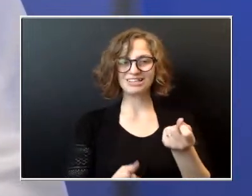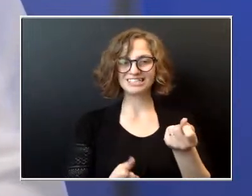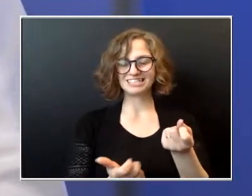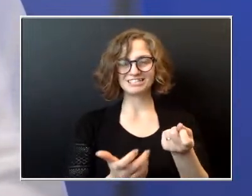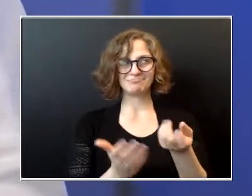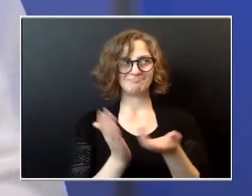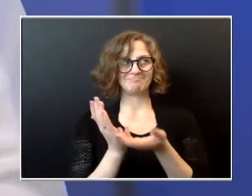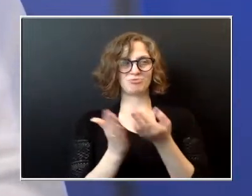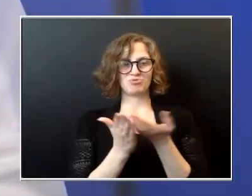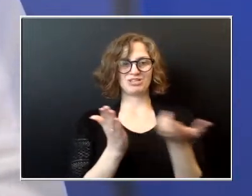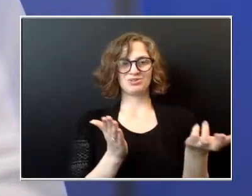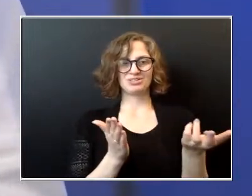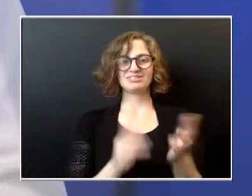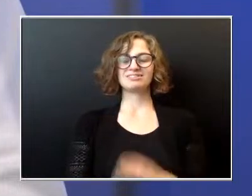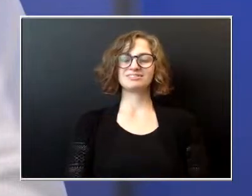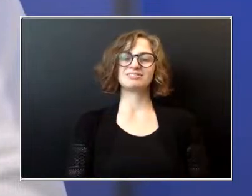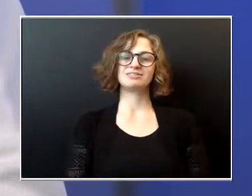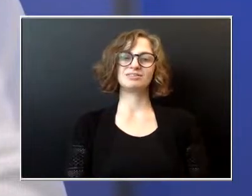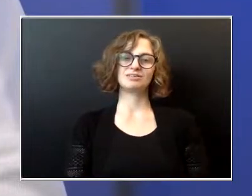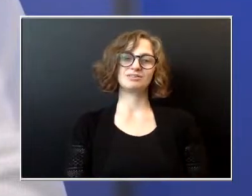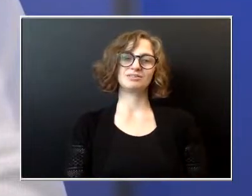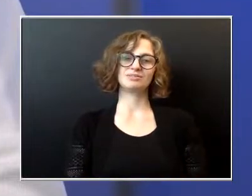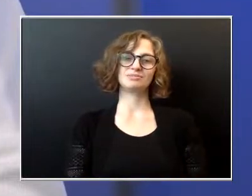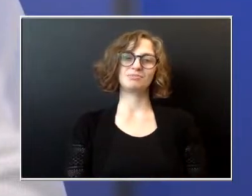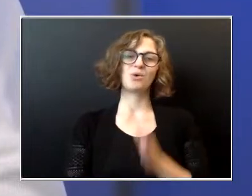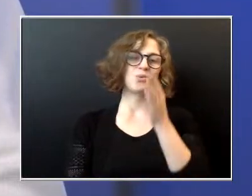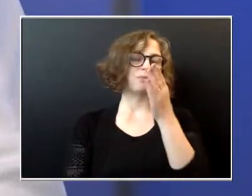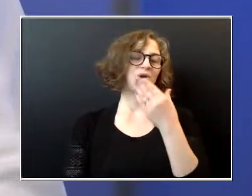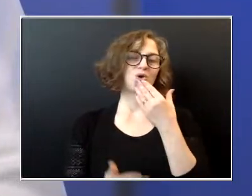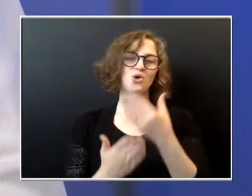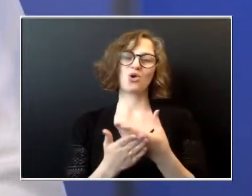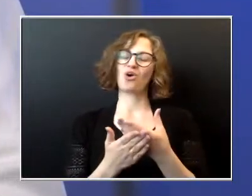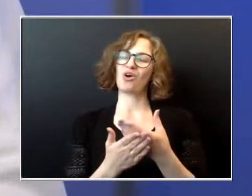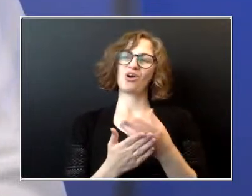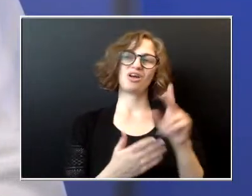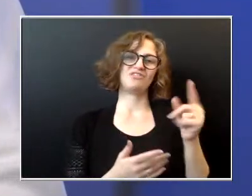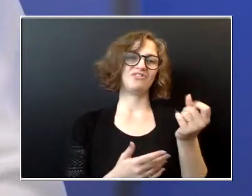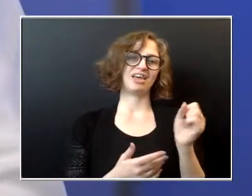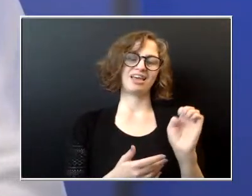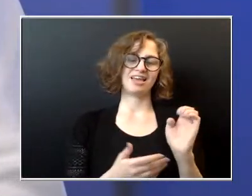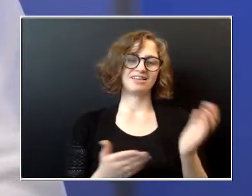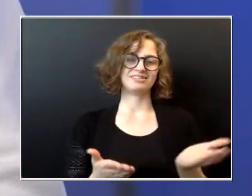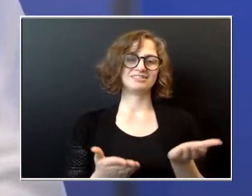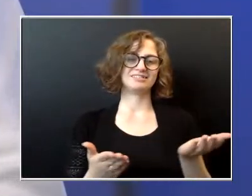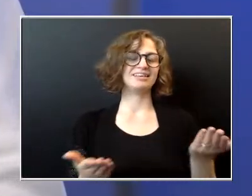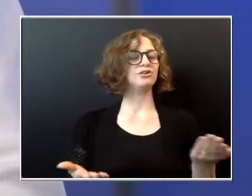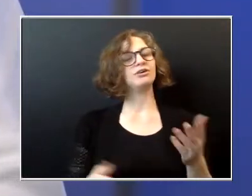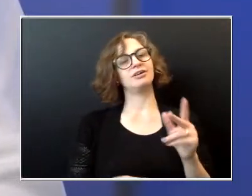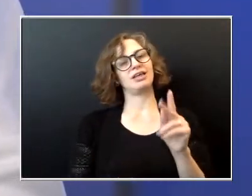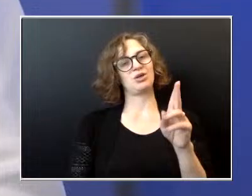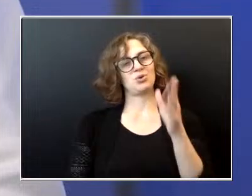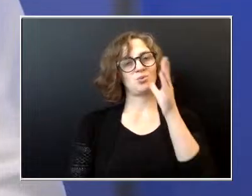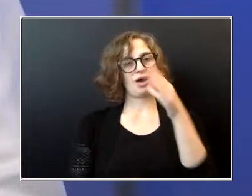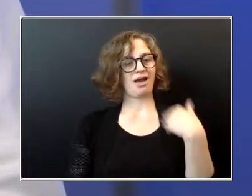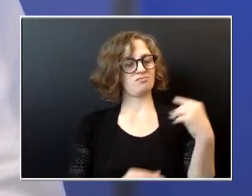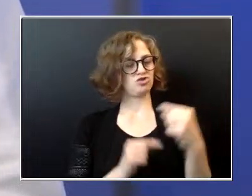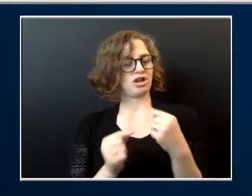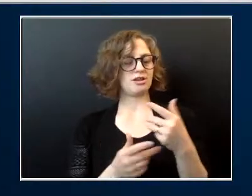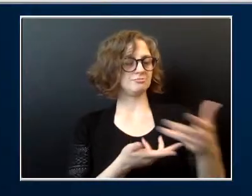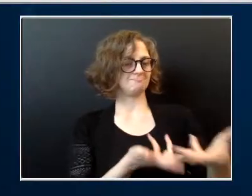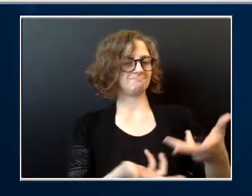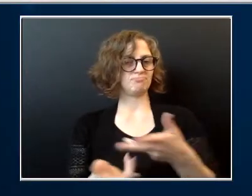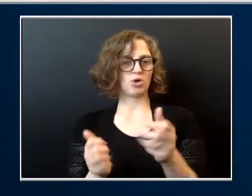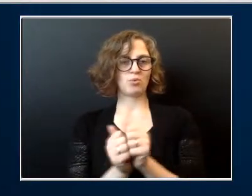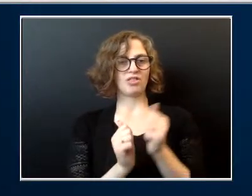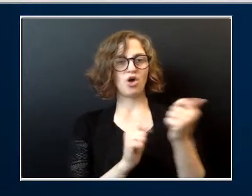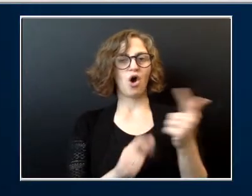be a good phase at the health system at KU. We're going to have genetics interface with every area of medicine. Yeah, it's going to be